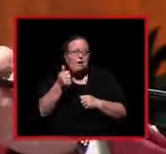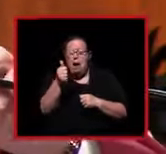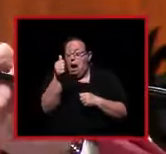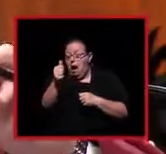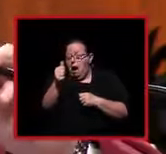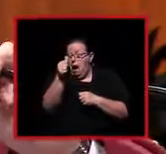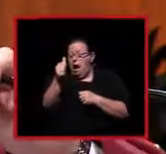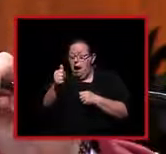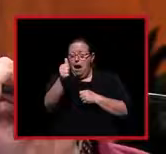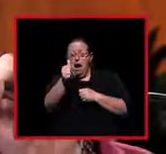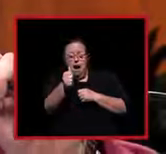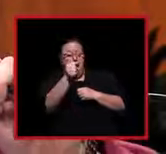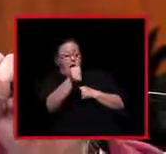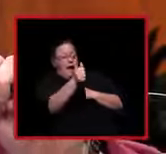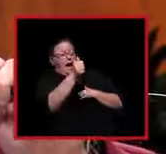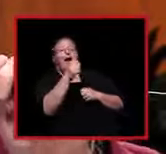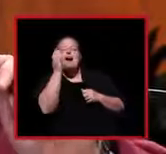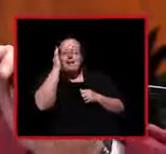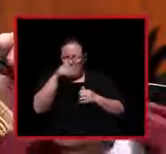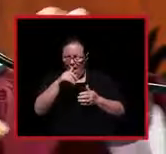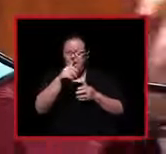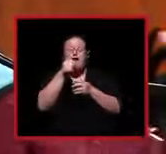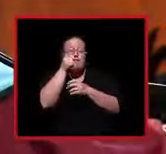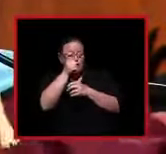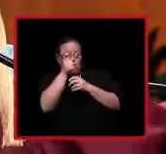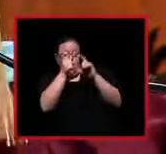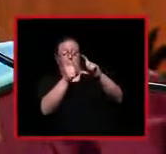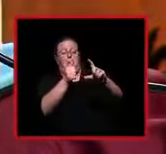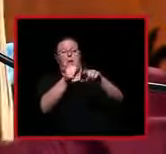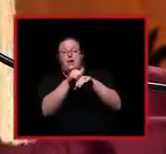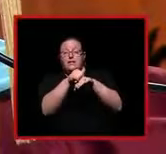Those photos will, of course, come out blurry.